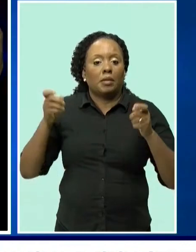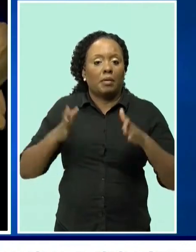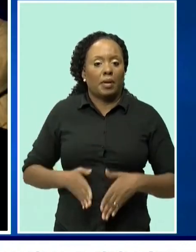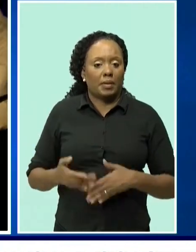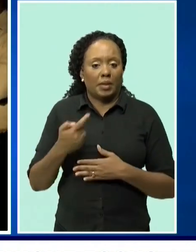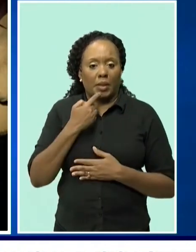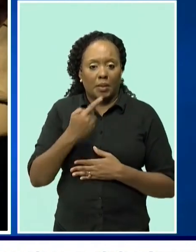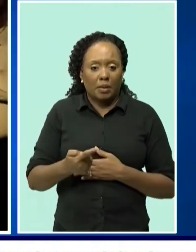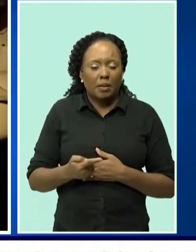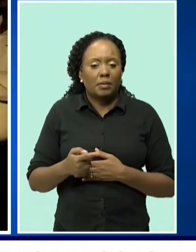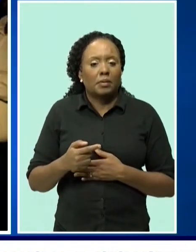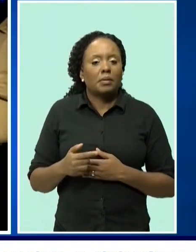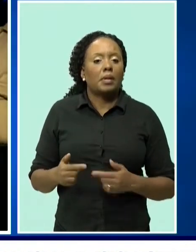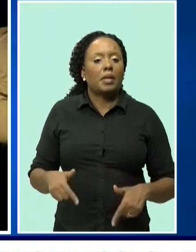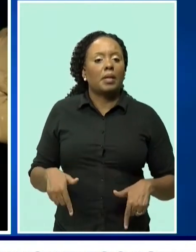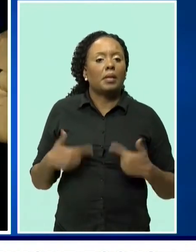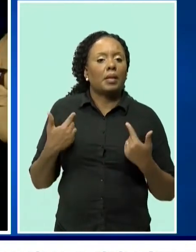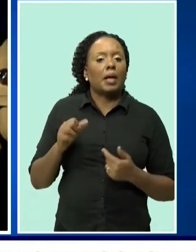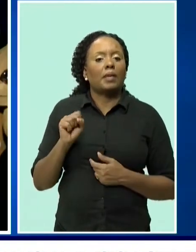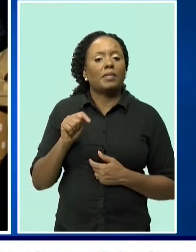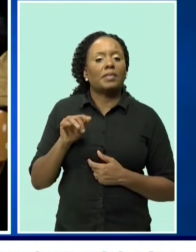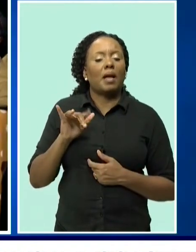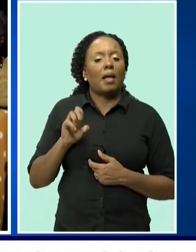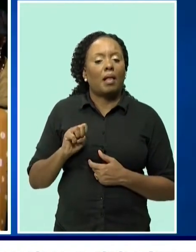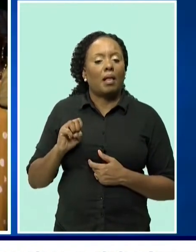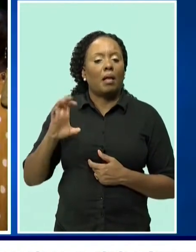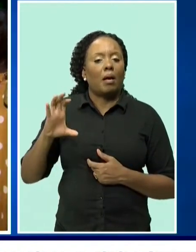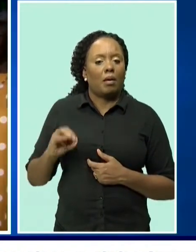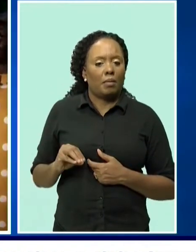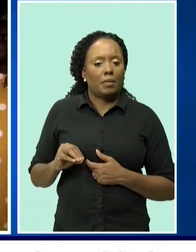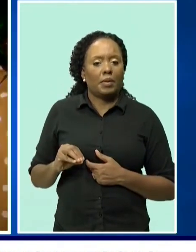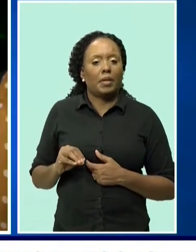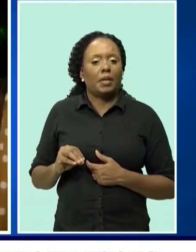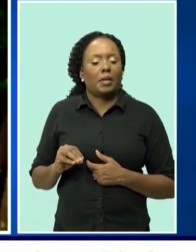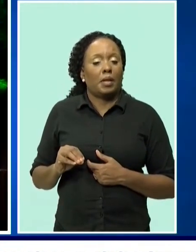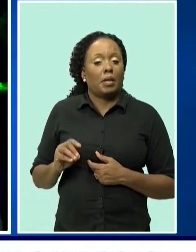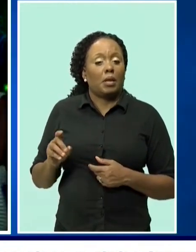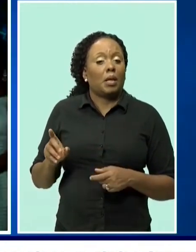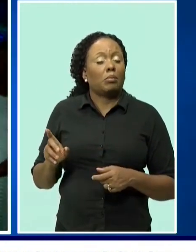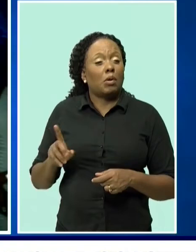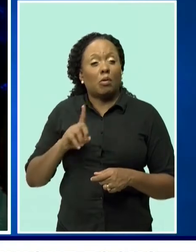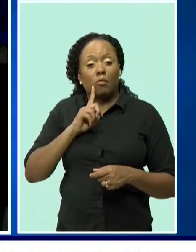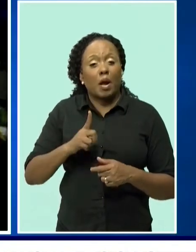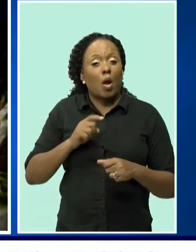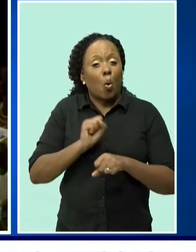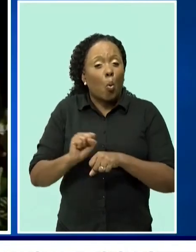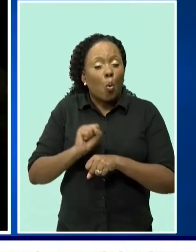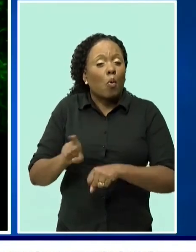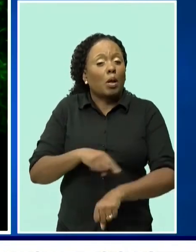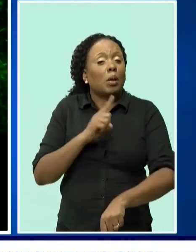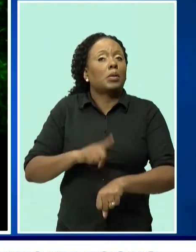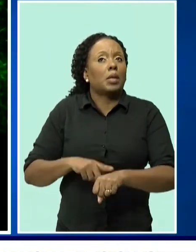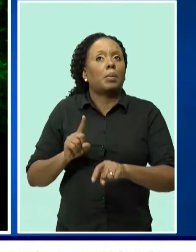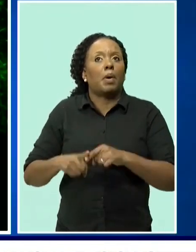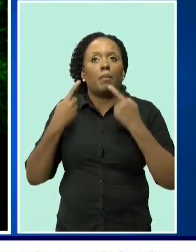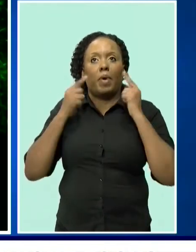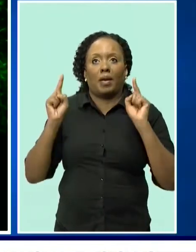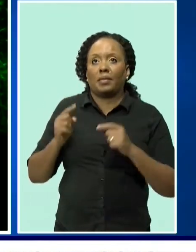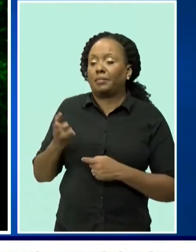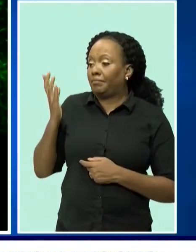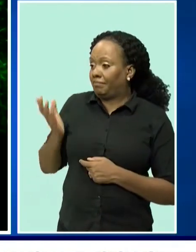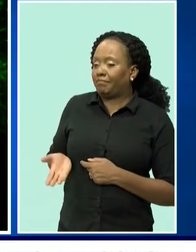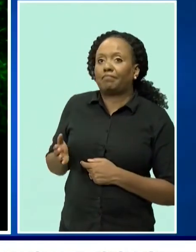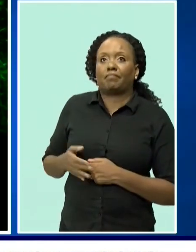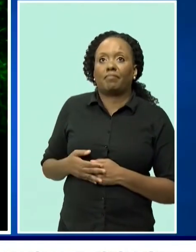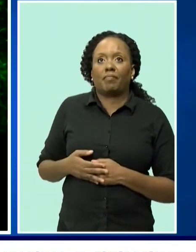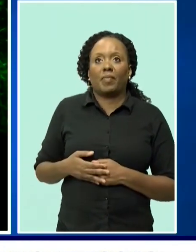Business Report it is a lifestyle company which took some time to come to fruition. It's a real estate lifestyle firm, and the